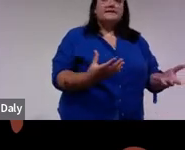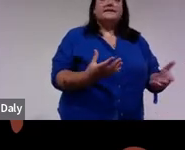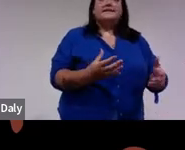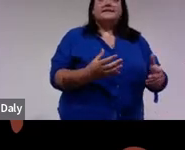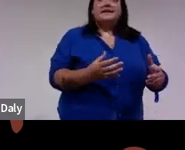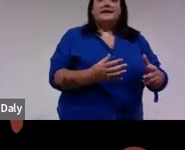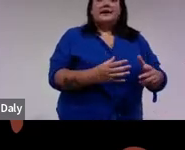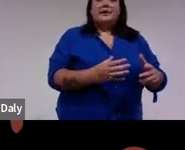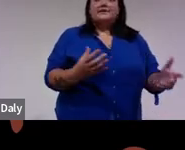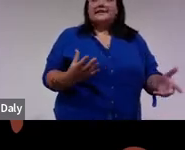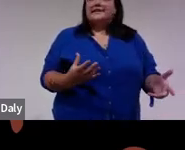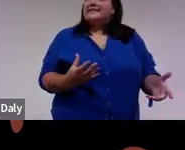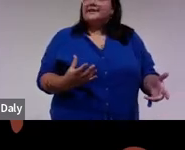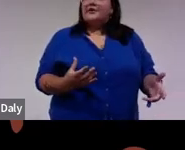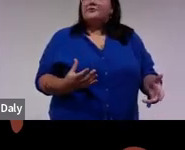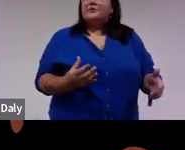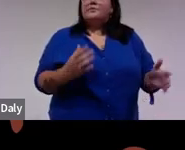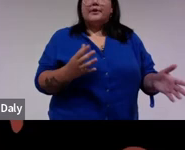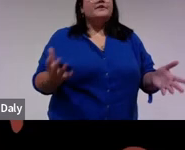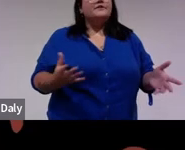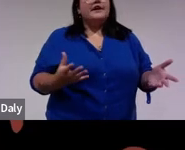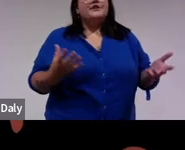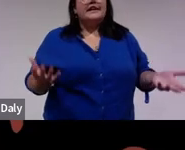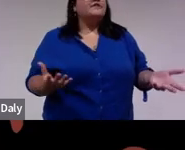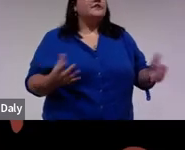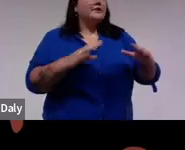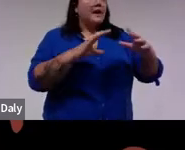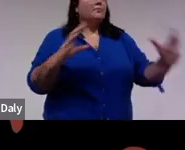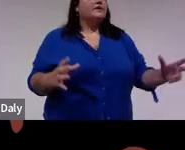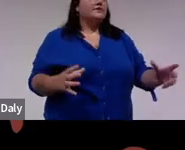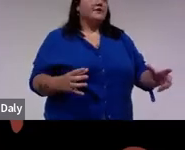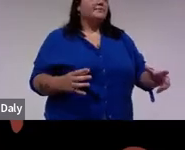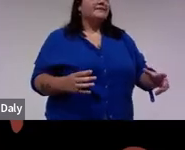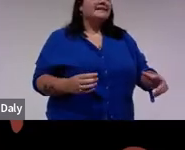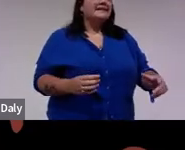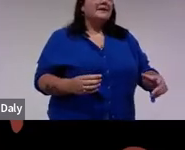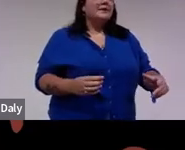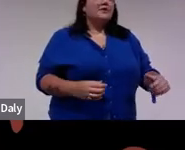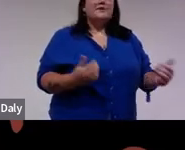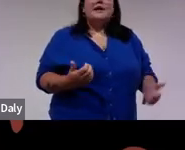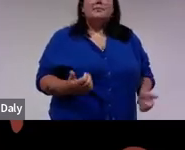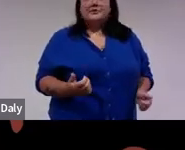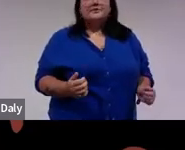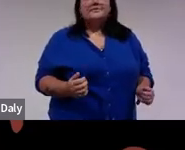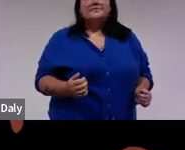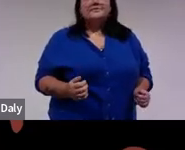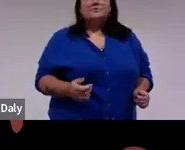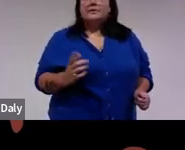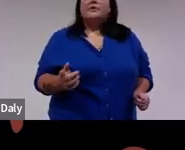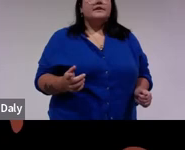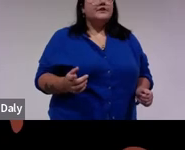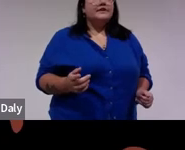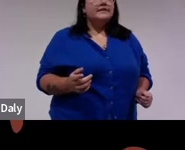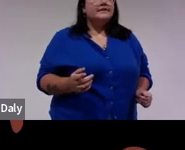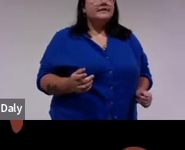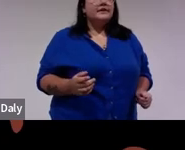grouped under a whole series of post-invasion English umbrella terms. We've been called Aboriginal, we've